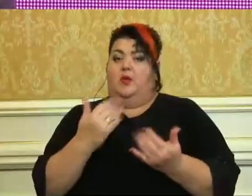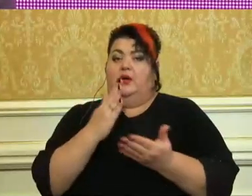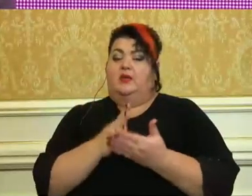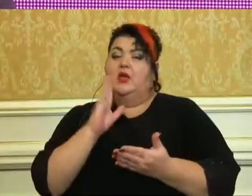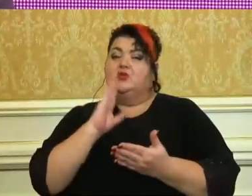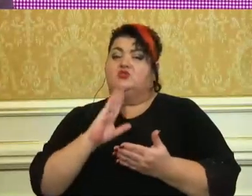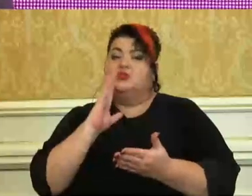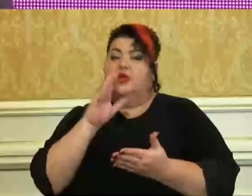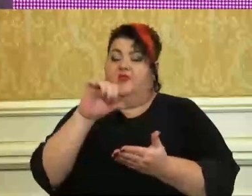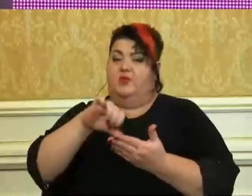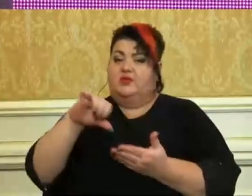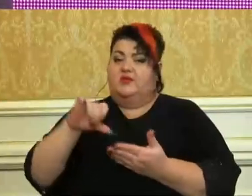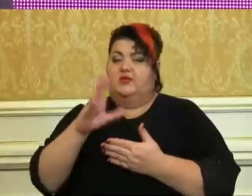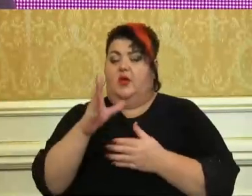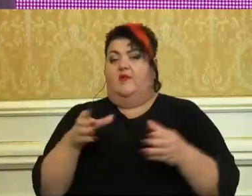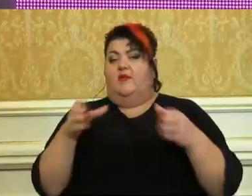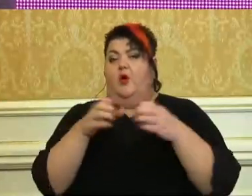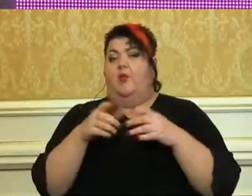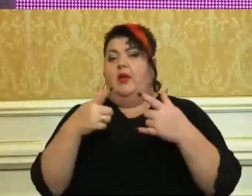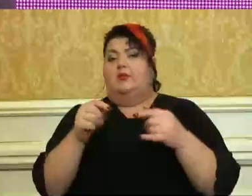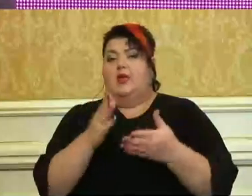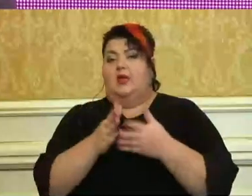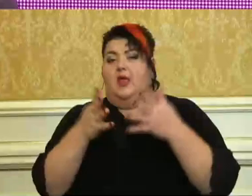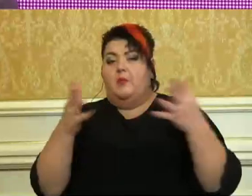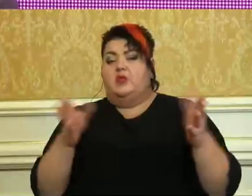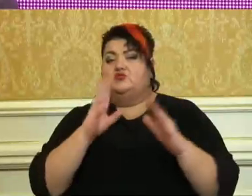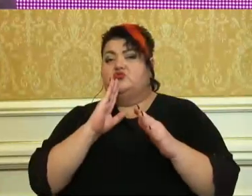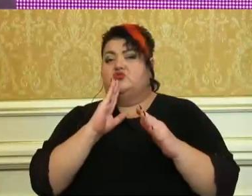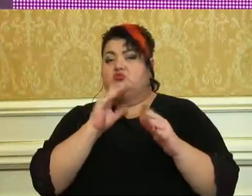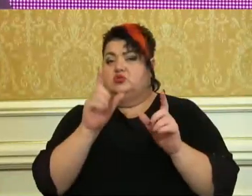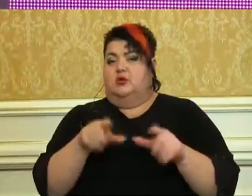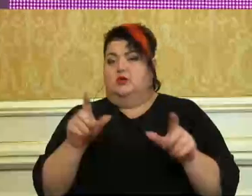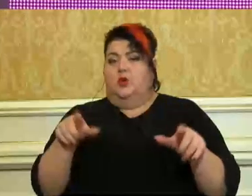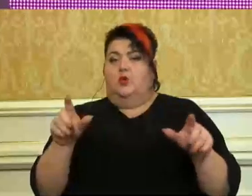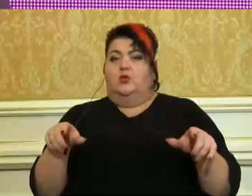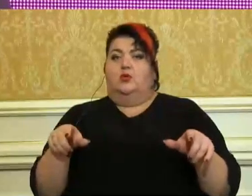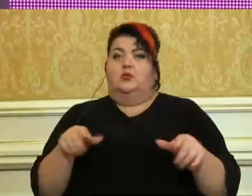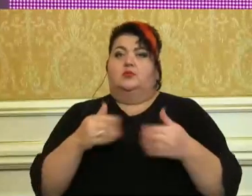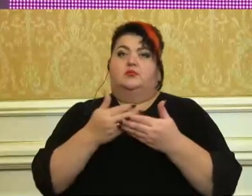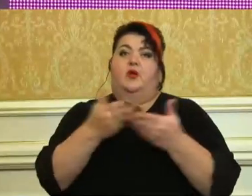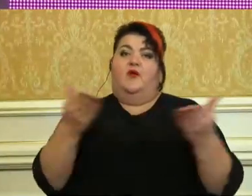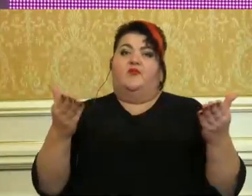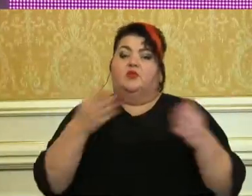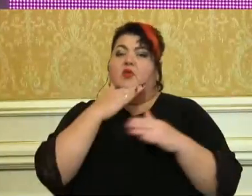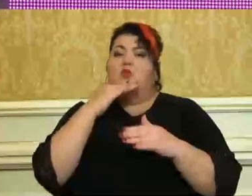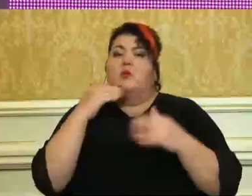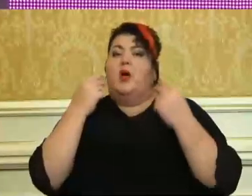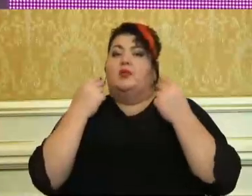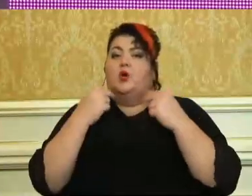Companies that have the majority of their management teams that are women outperform their peers by